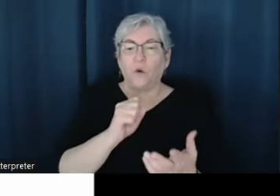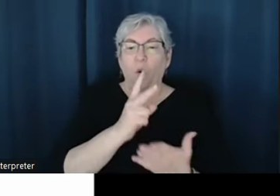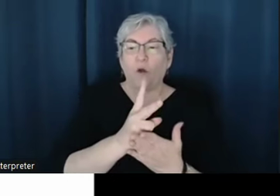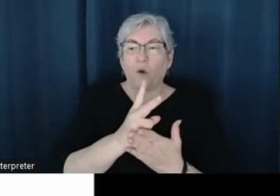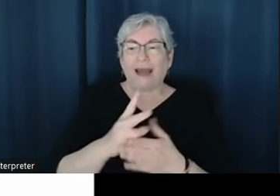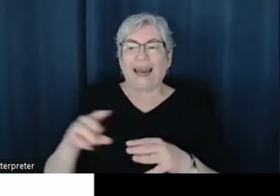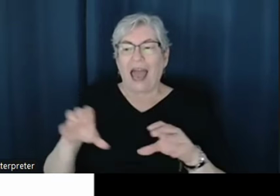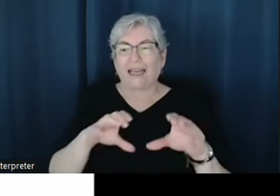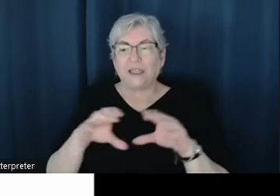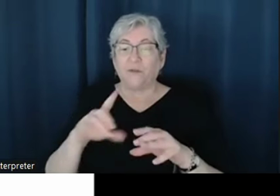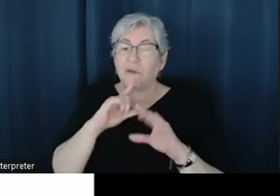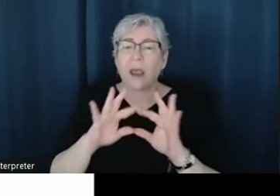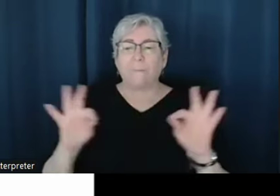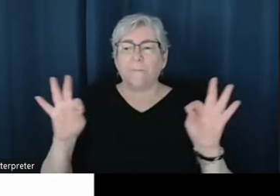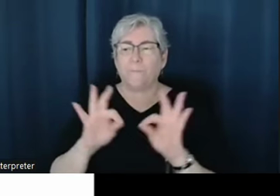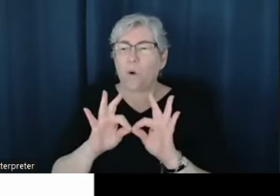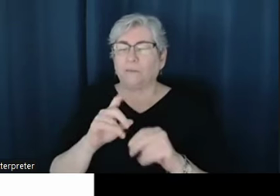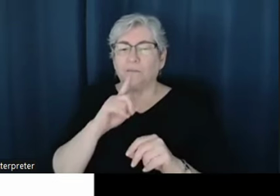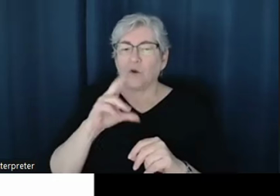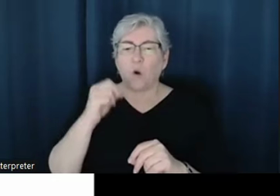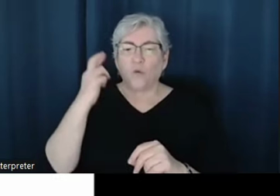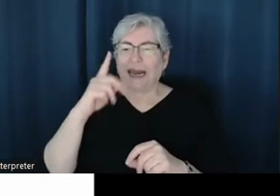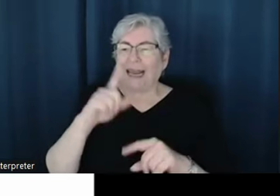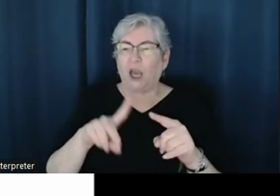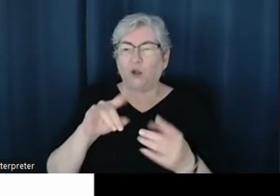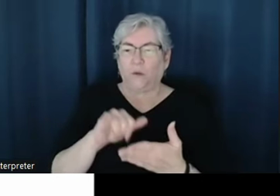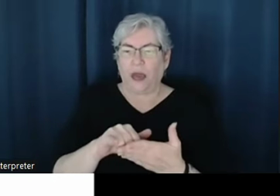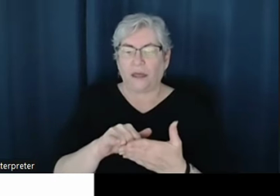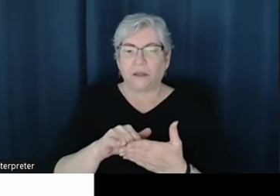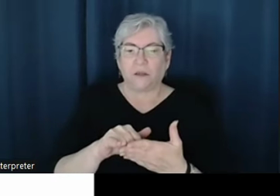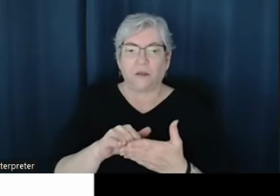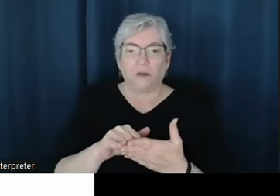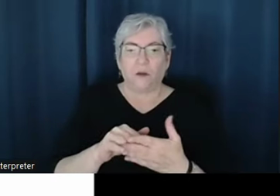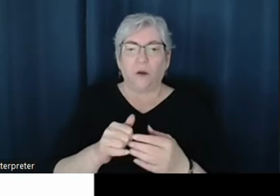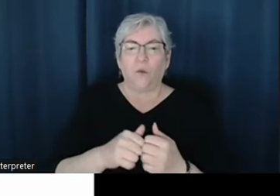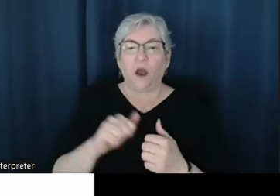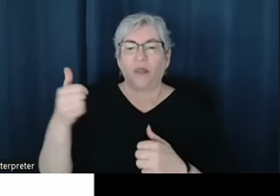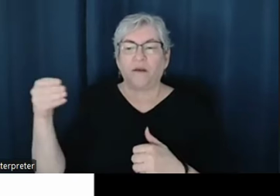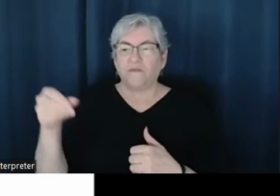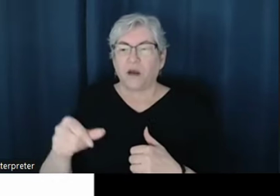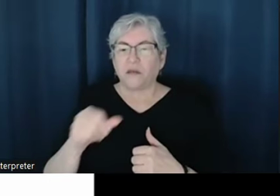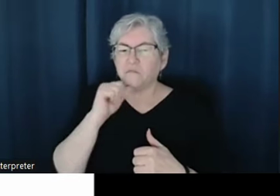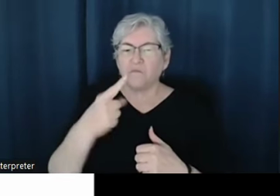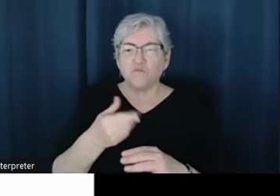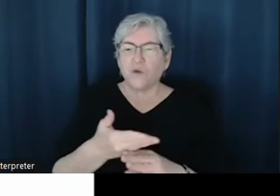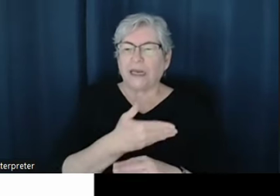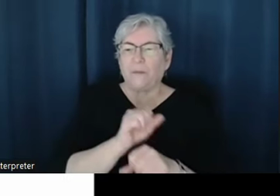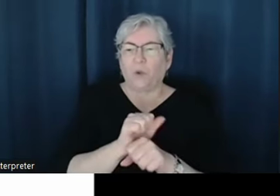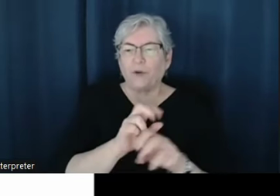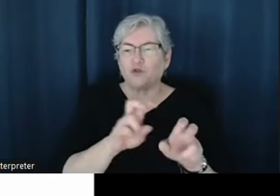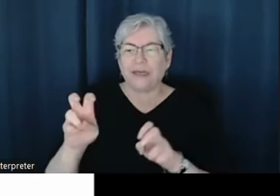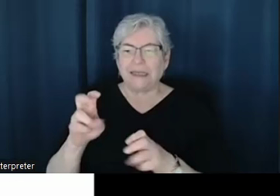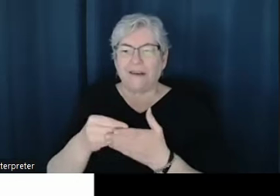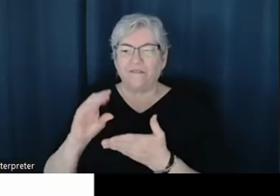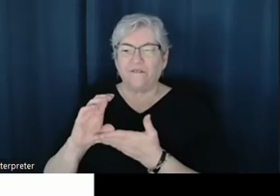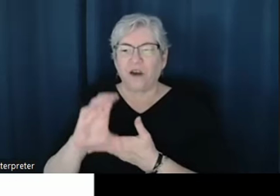very important. There's no reason they cannot do them with other funding. They don't have to just use pre-employment transition service funding to